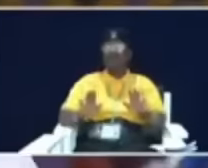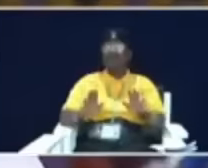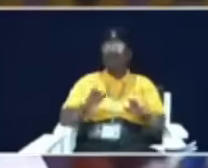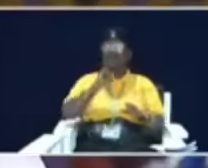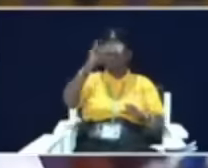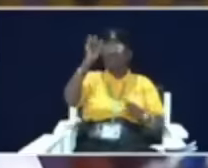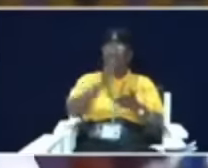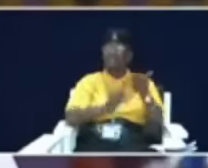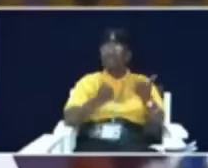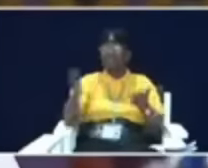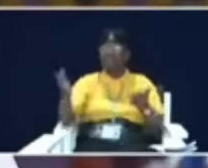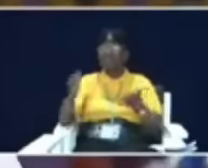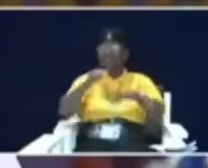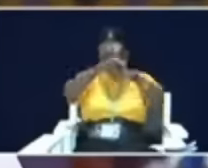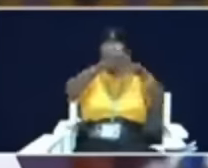unbelief.